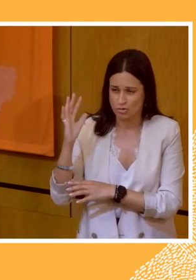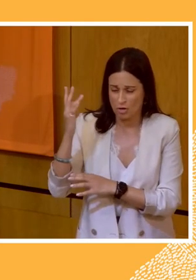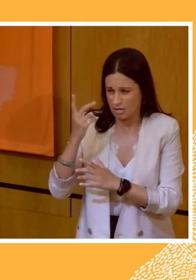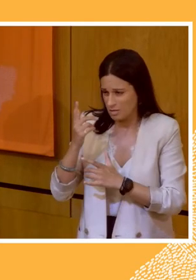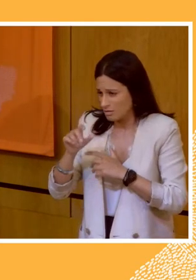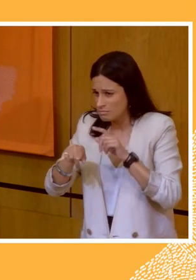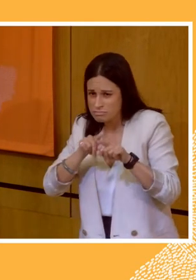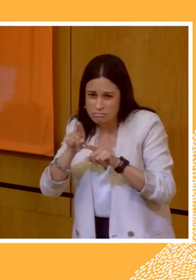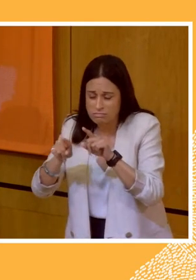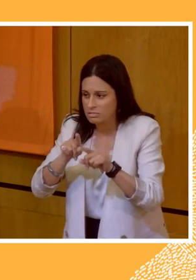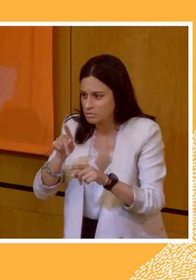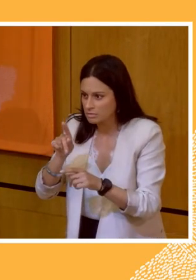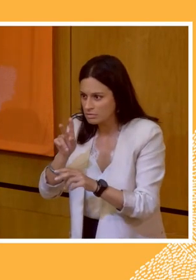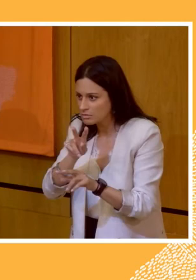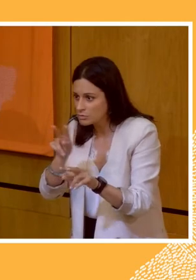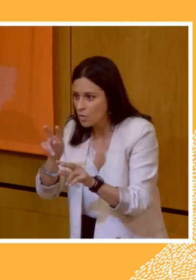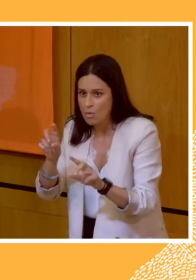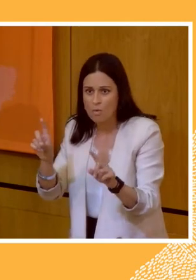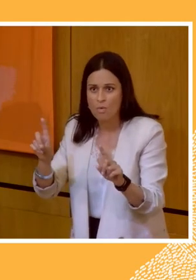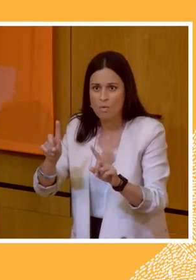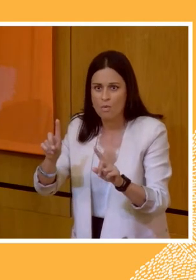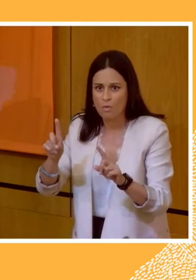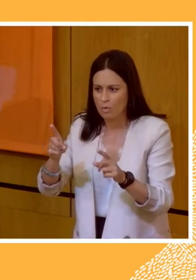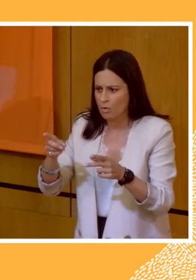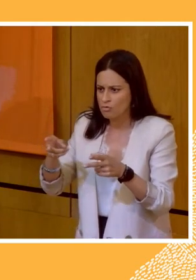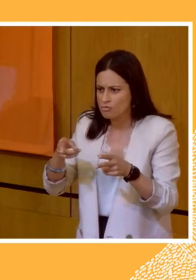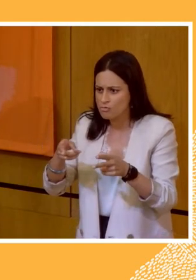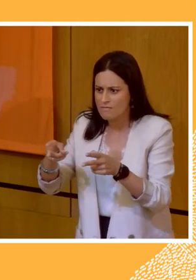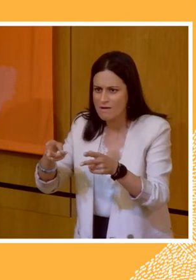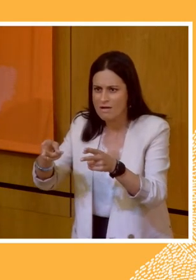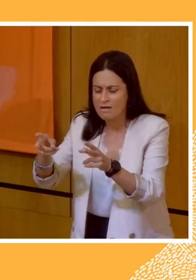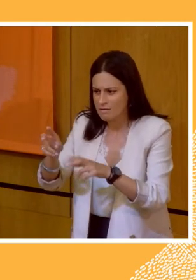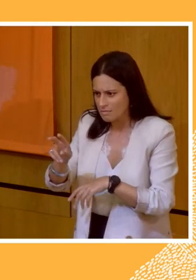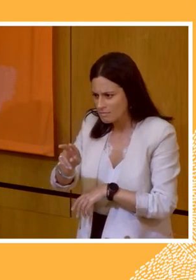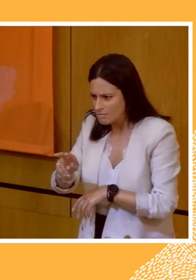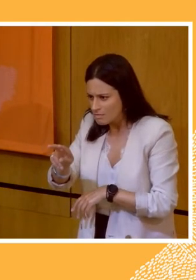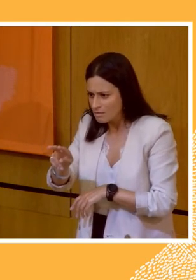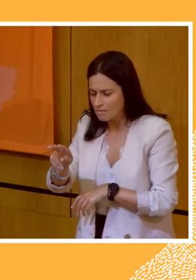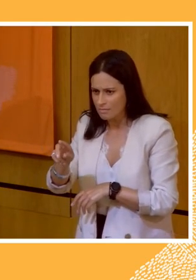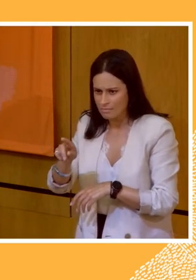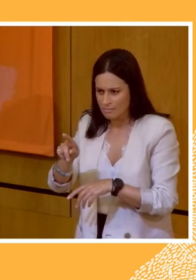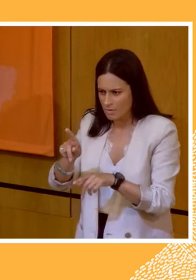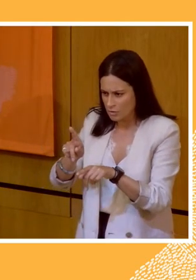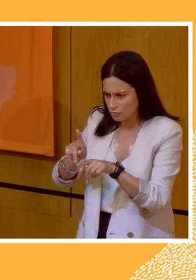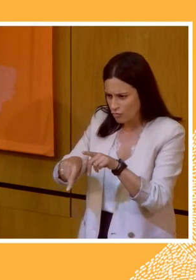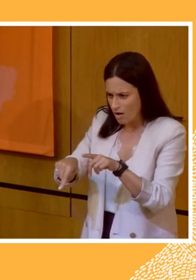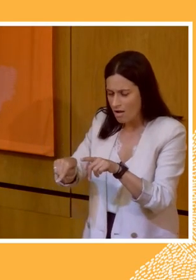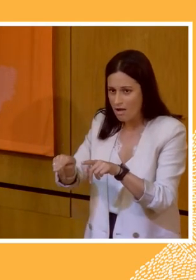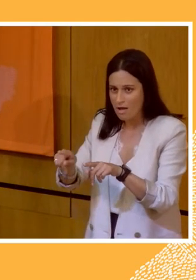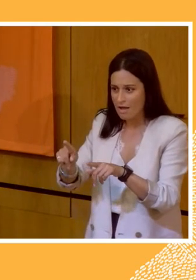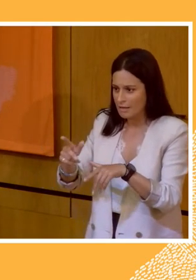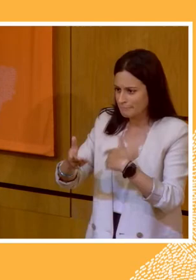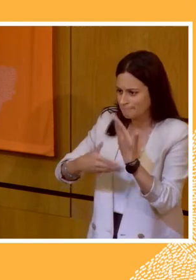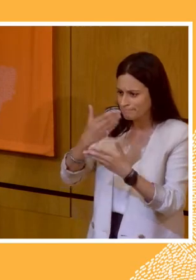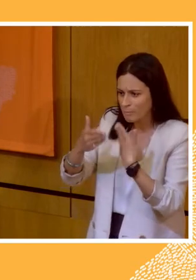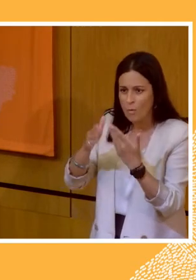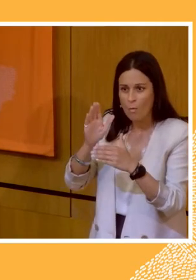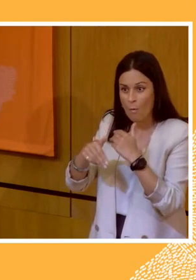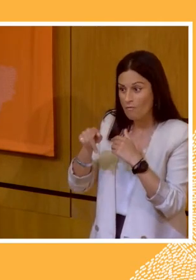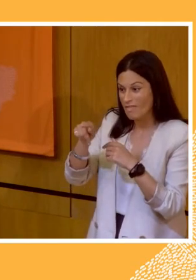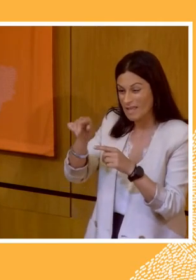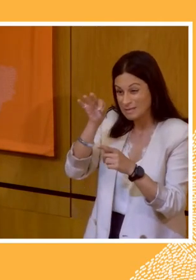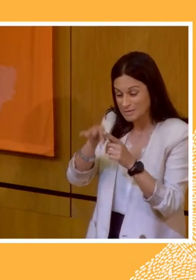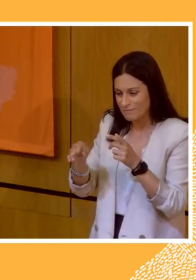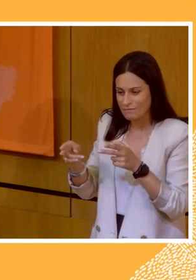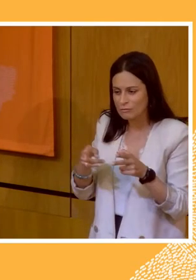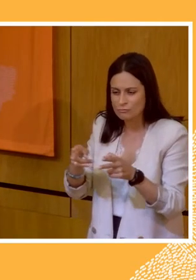And then I saw some riverside and was trying to tell about the story about that